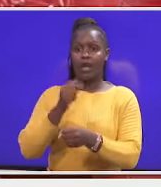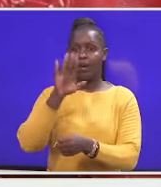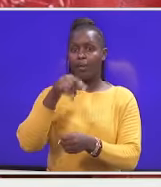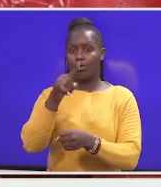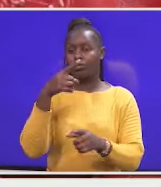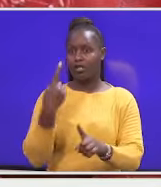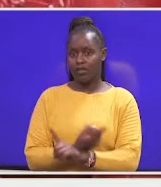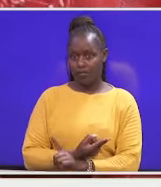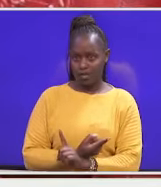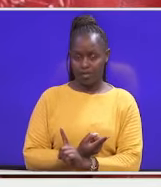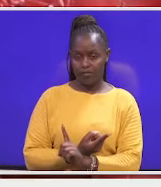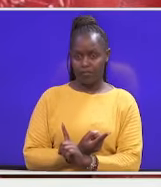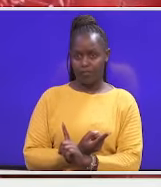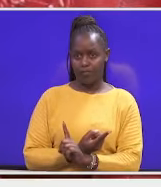differently